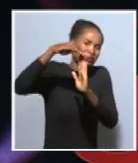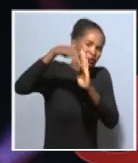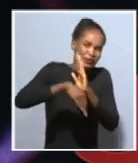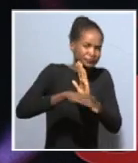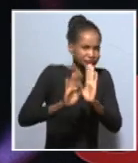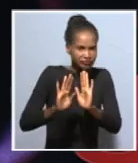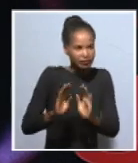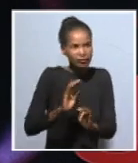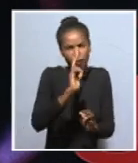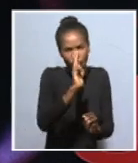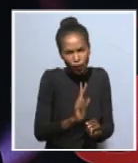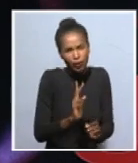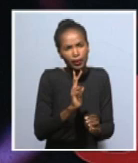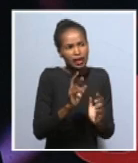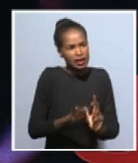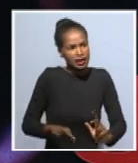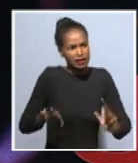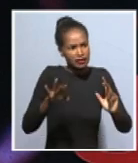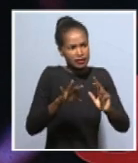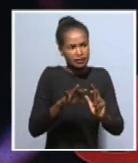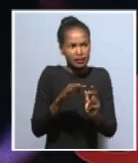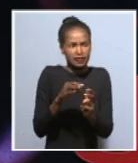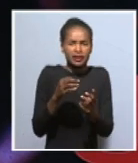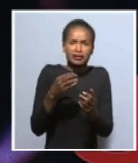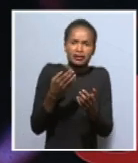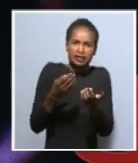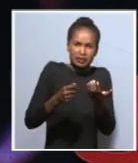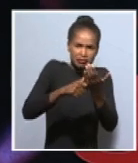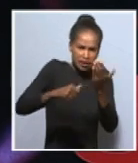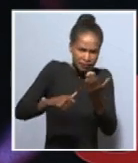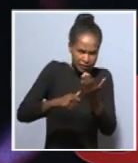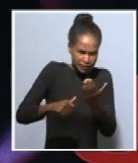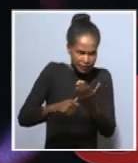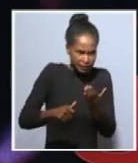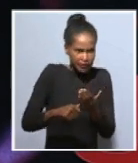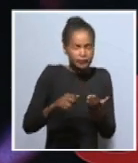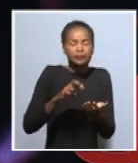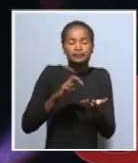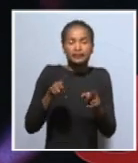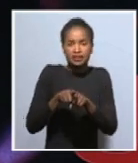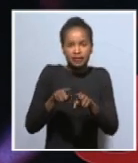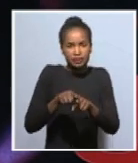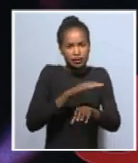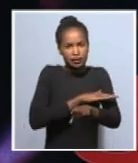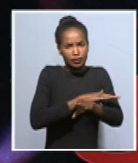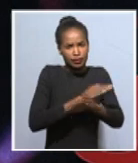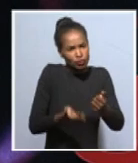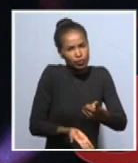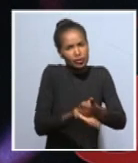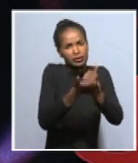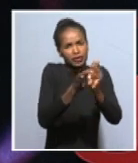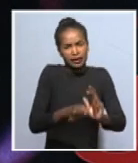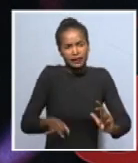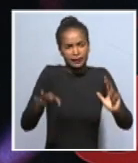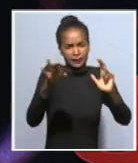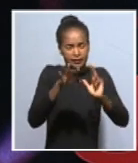all the clients who have accounts where reductions have happened, and that is basically another relief measure.